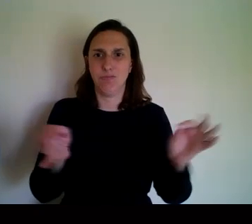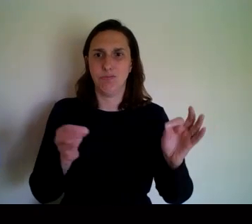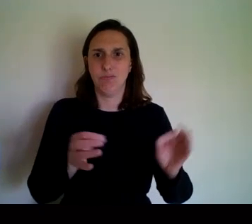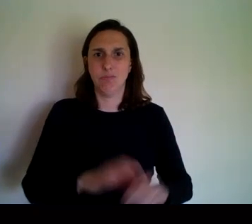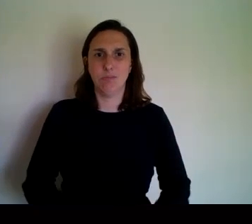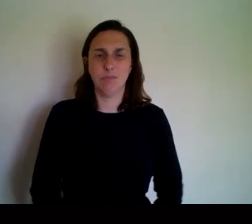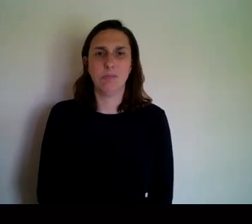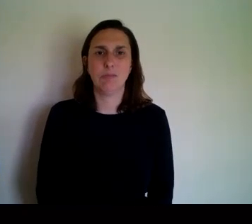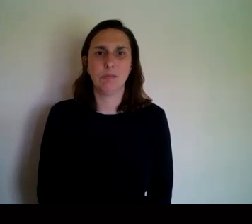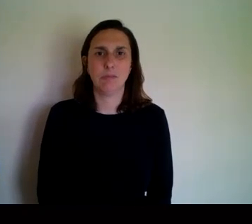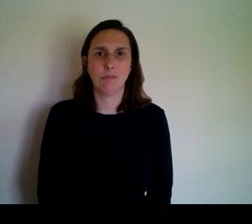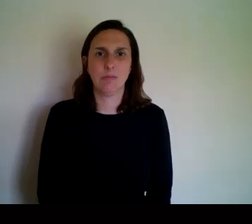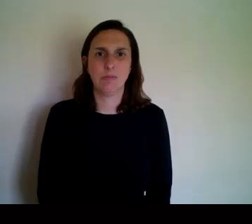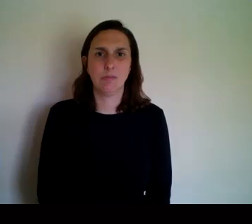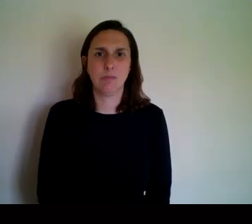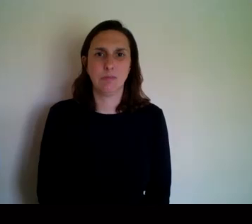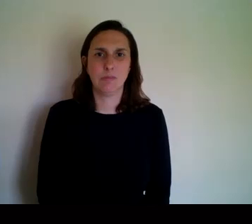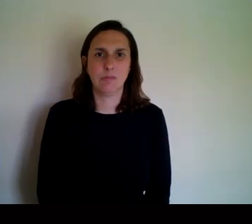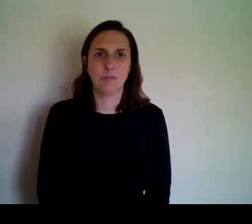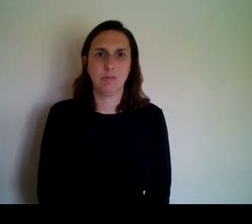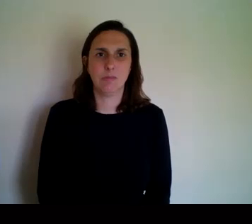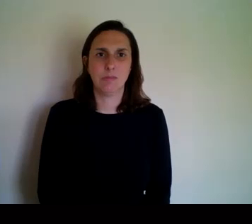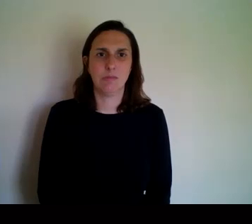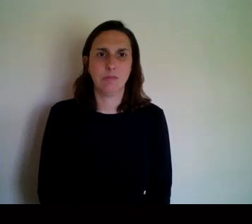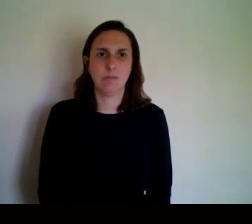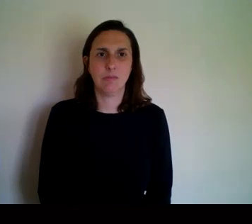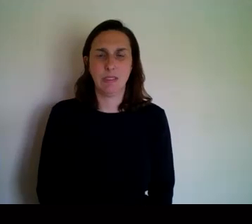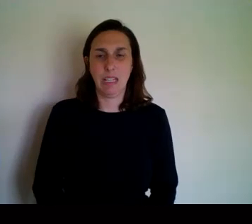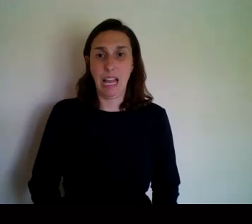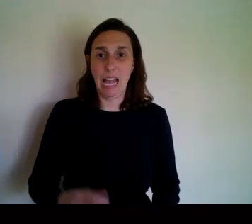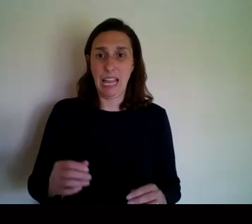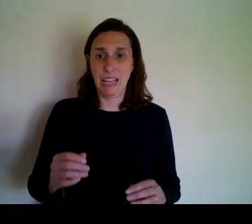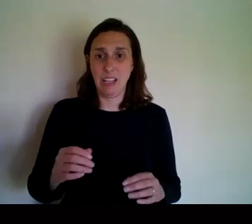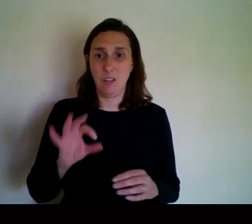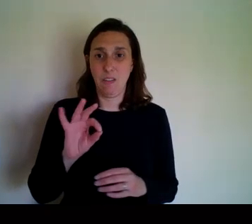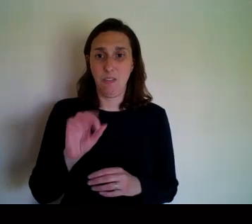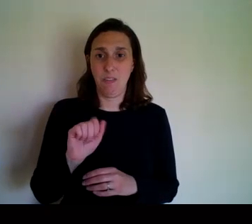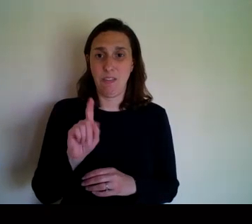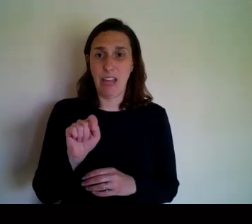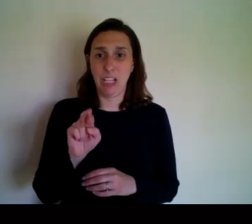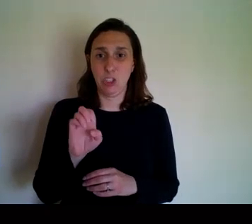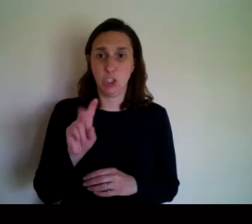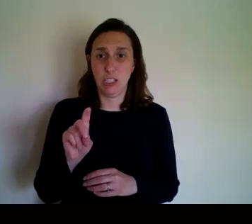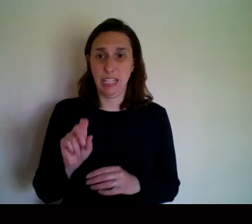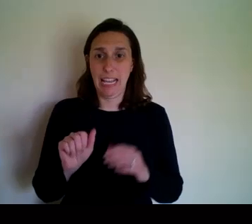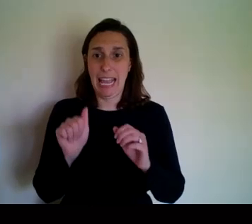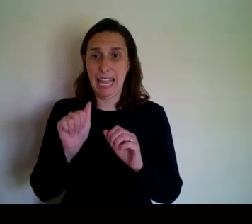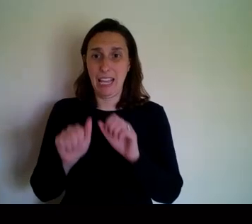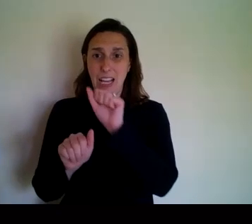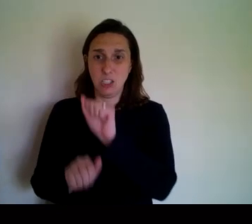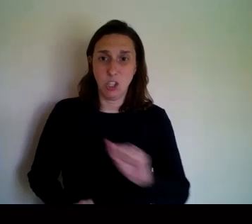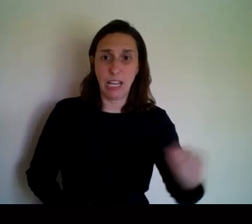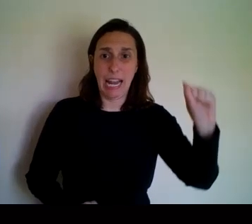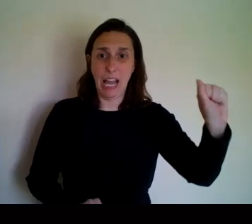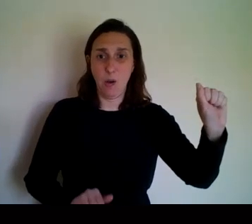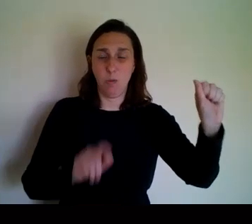subtracted this from the right-hand side. That gave me this new constant. I factored A out front because both of these terms had an A, right?